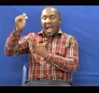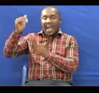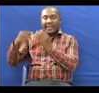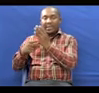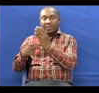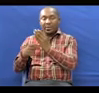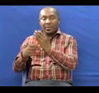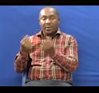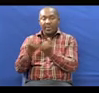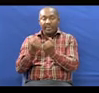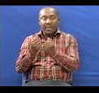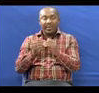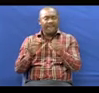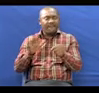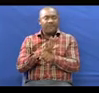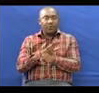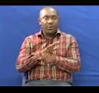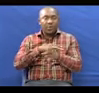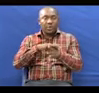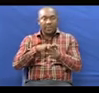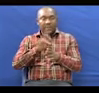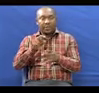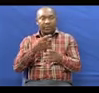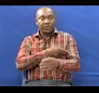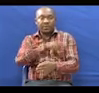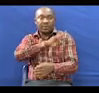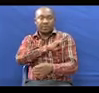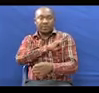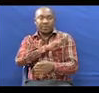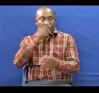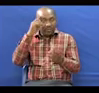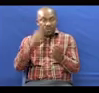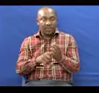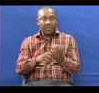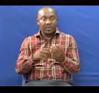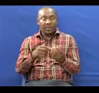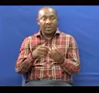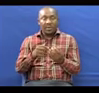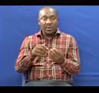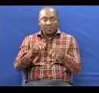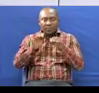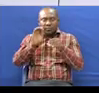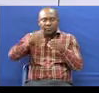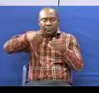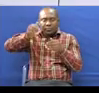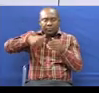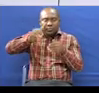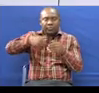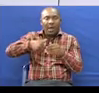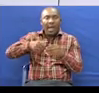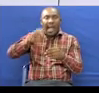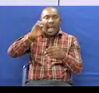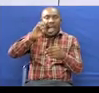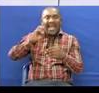of high technologies, this contributed to the full utilizations of resource. For example, in extracting of